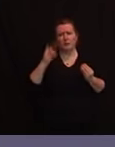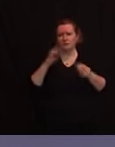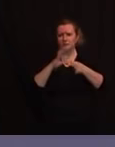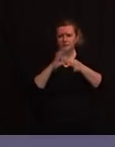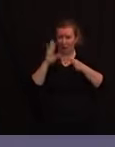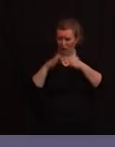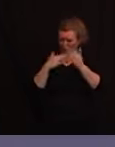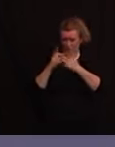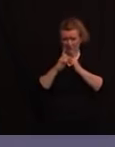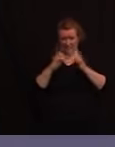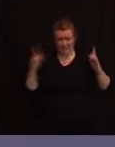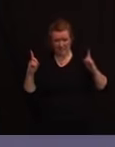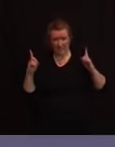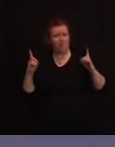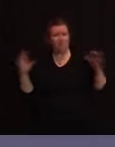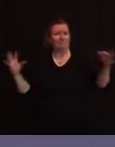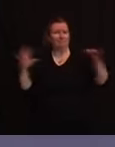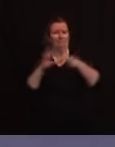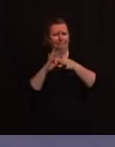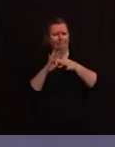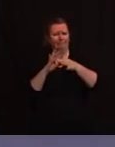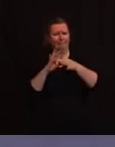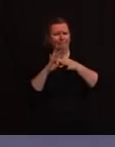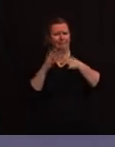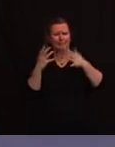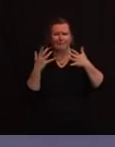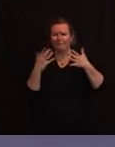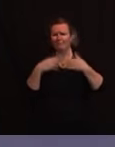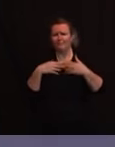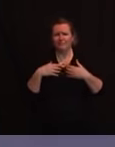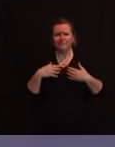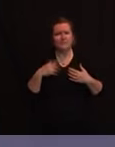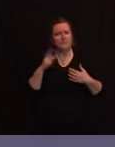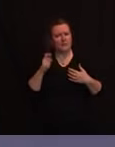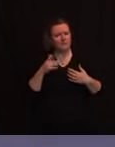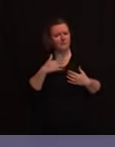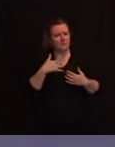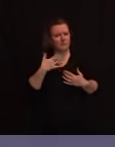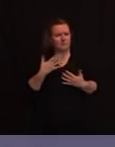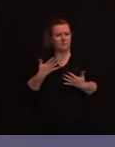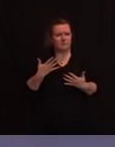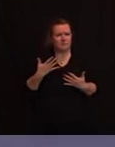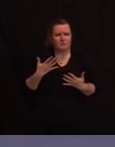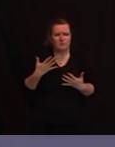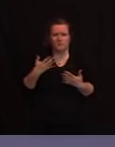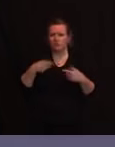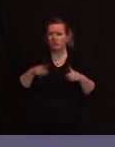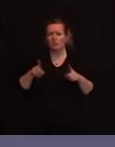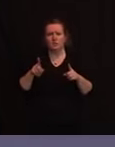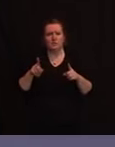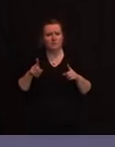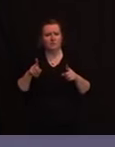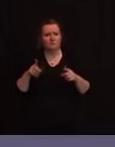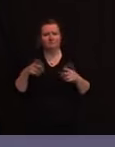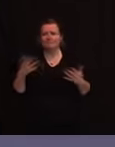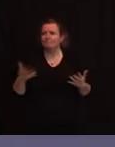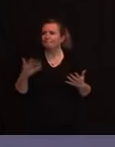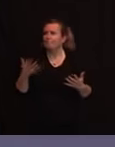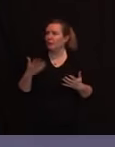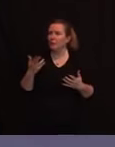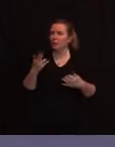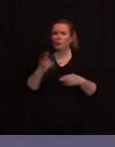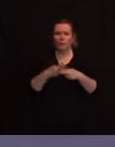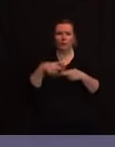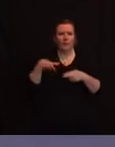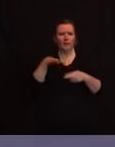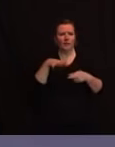But, and importantly, and particularly at times of spiritual and holy